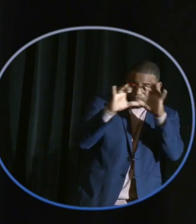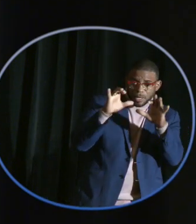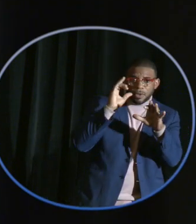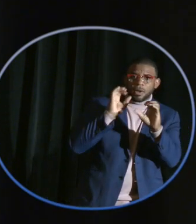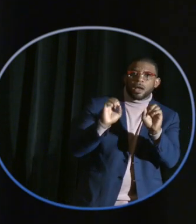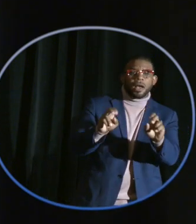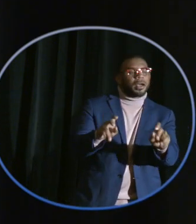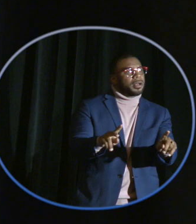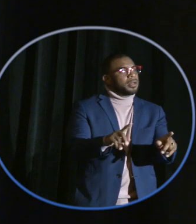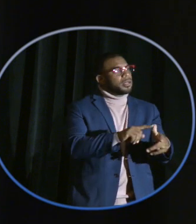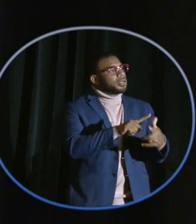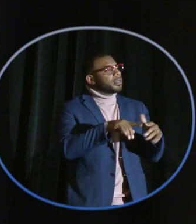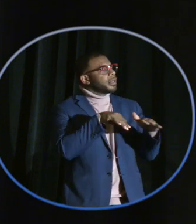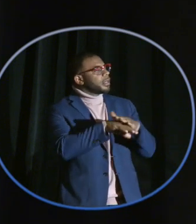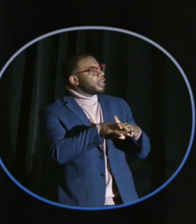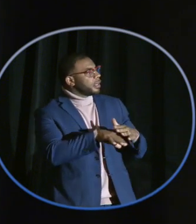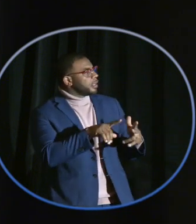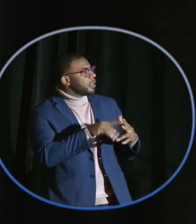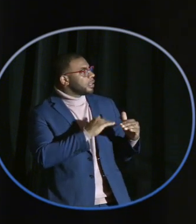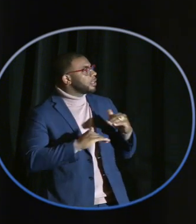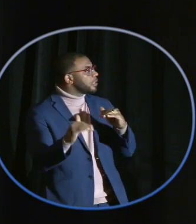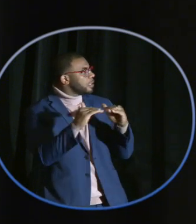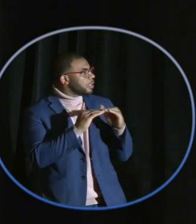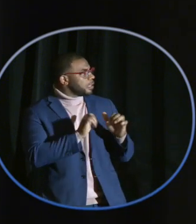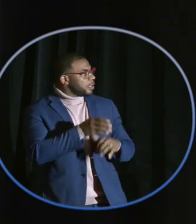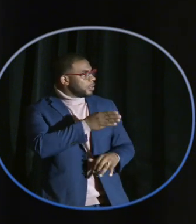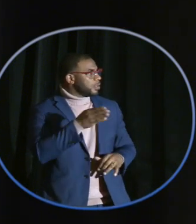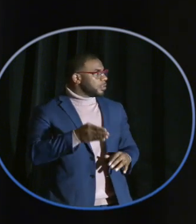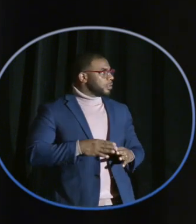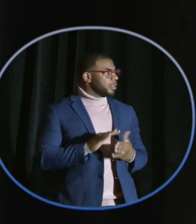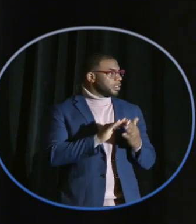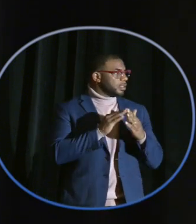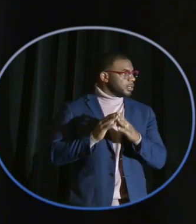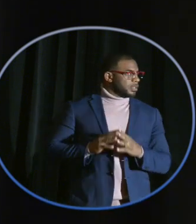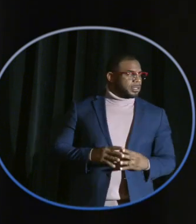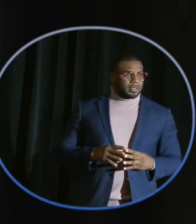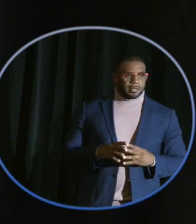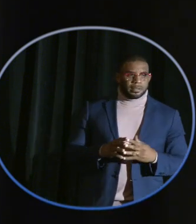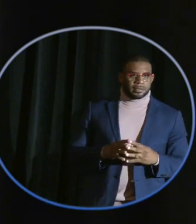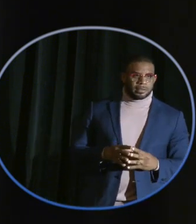of opportunity, access, and justice in Baltimore City.